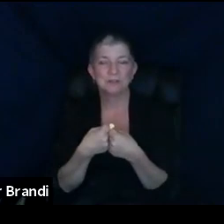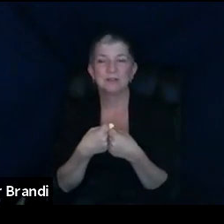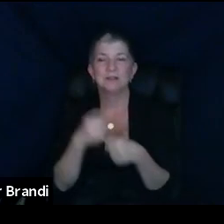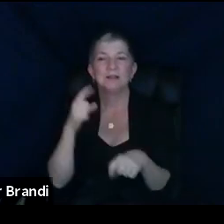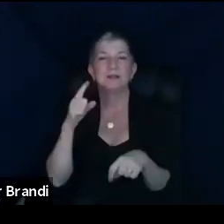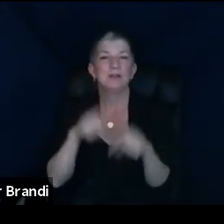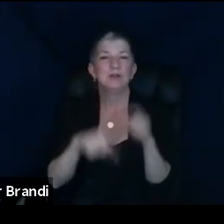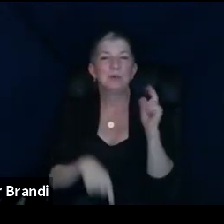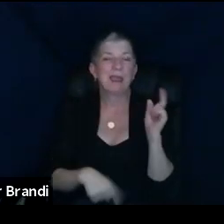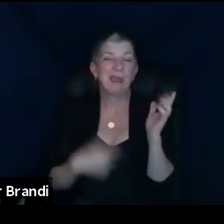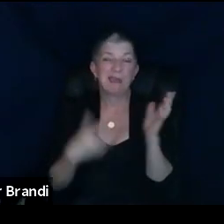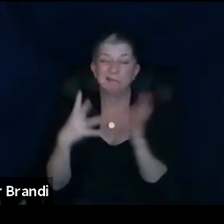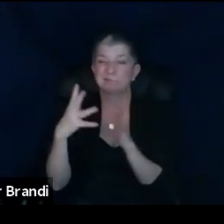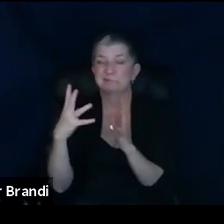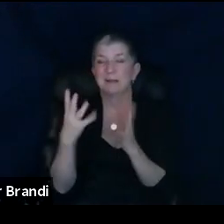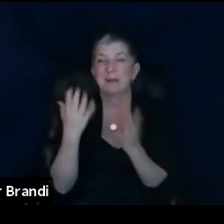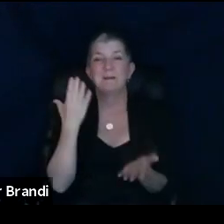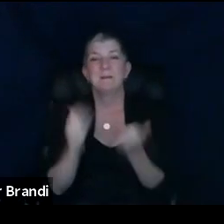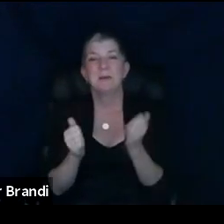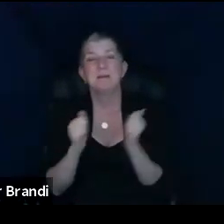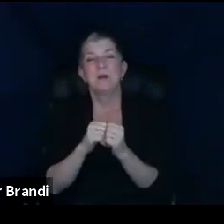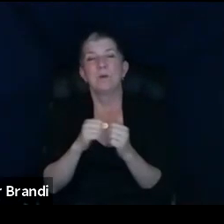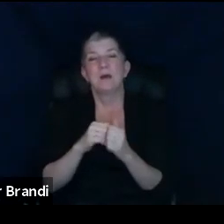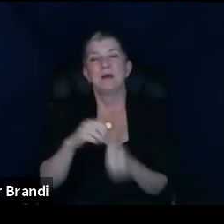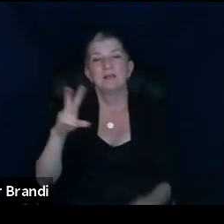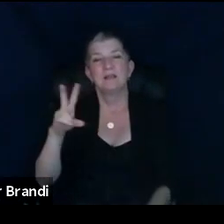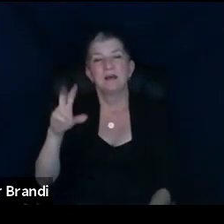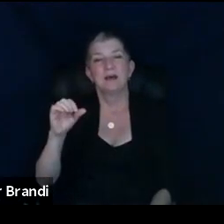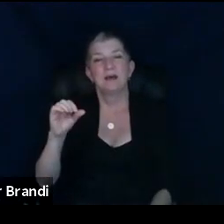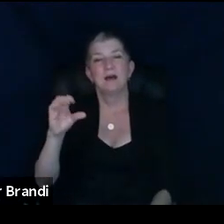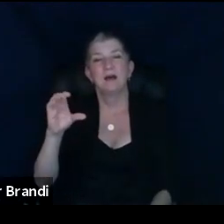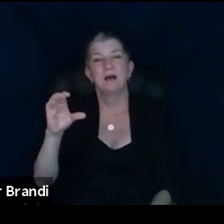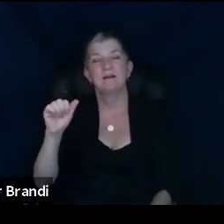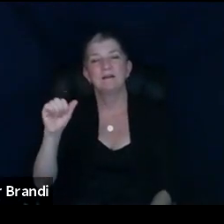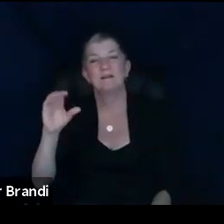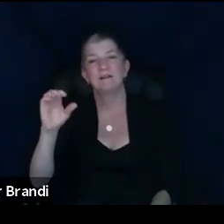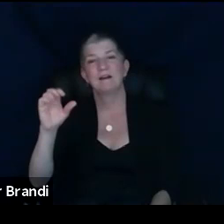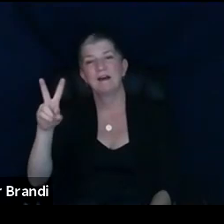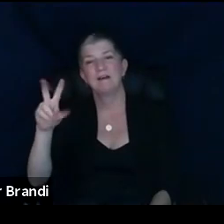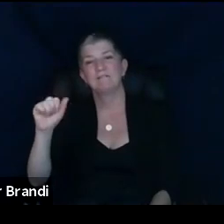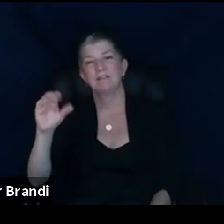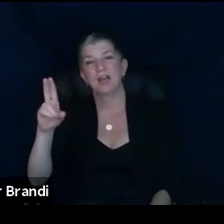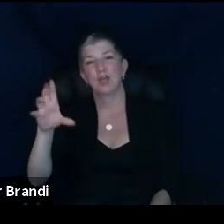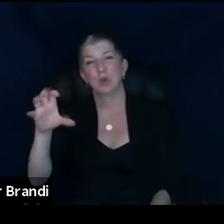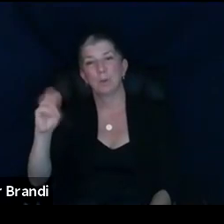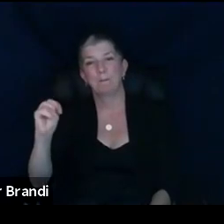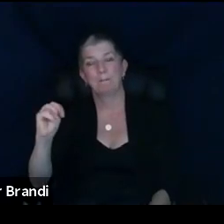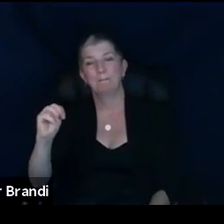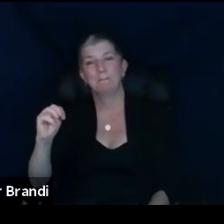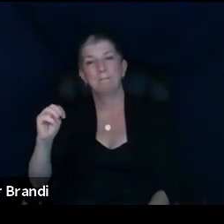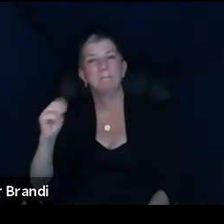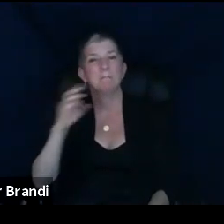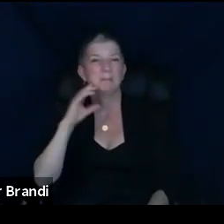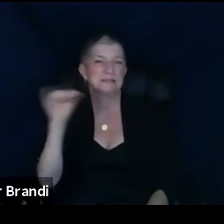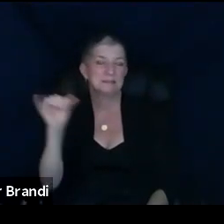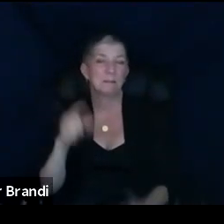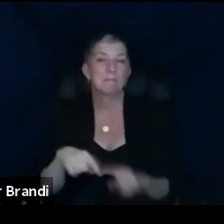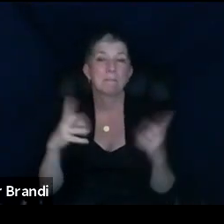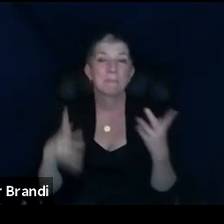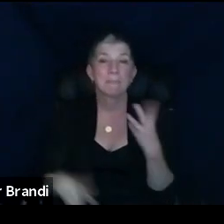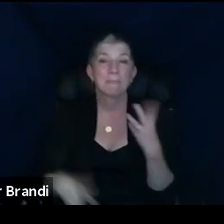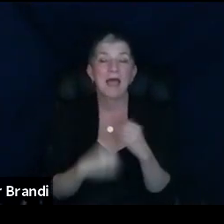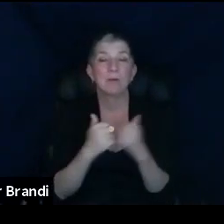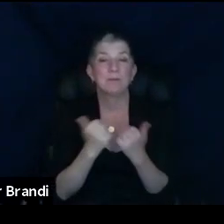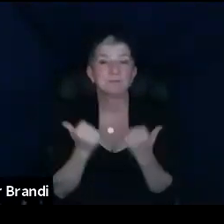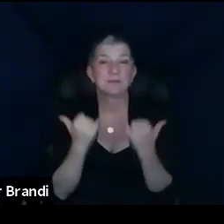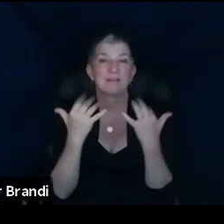mimic. Maybe with like a vacuum pump would probably be the closest way to mimic it. But what's added to it with the fire play is that you also